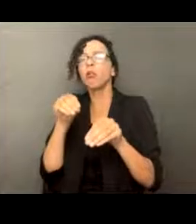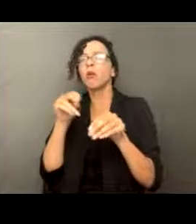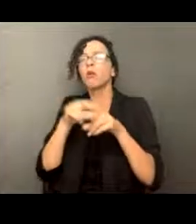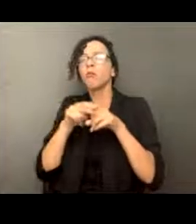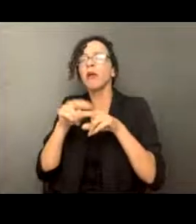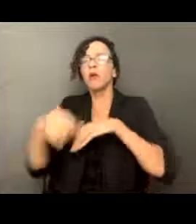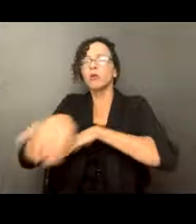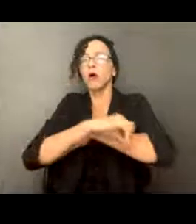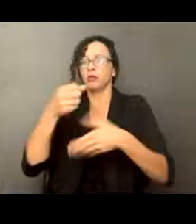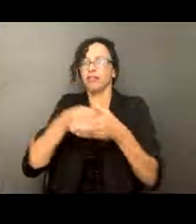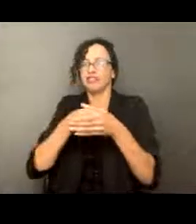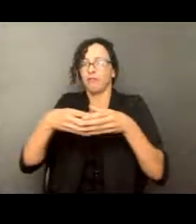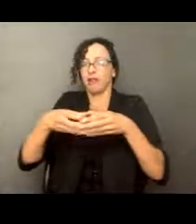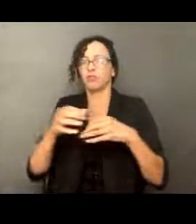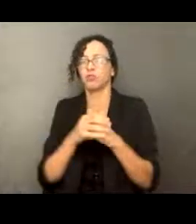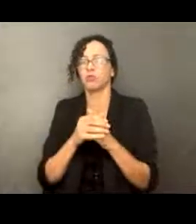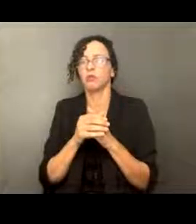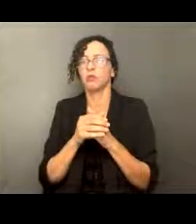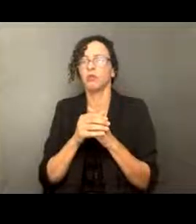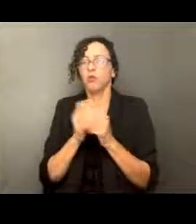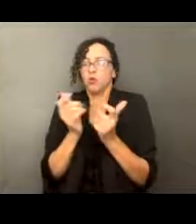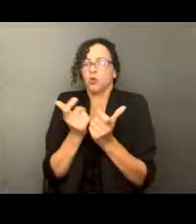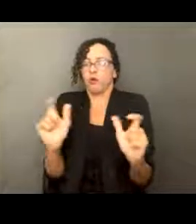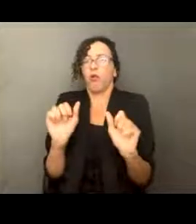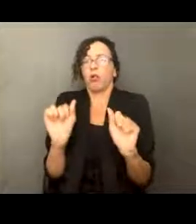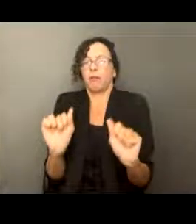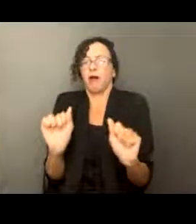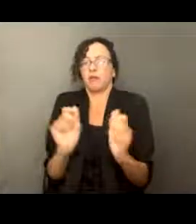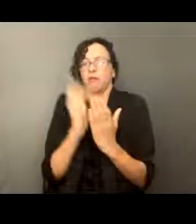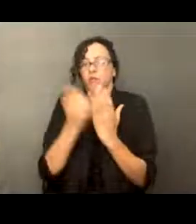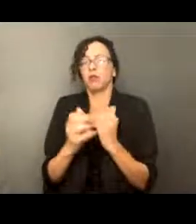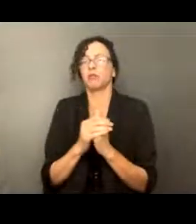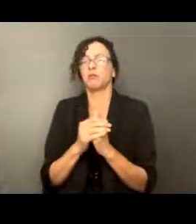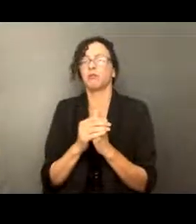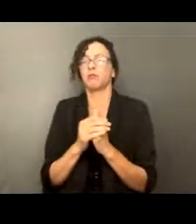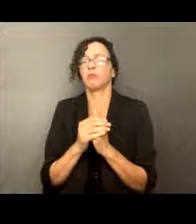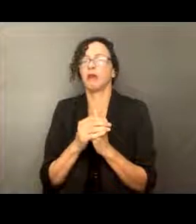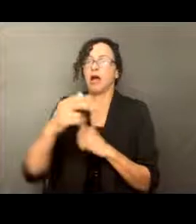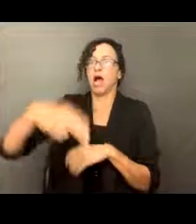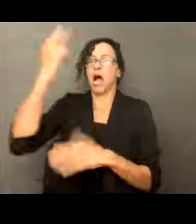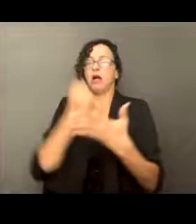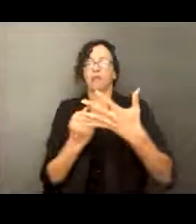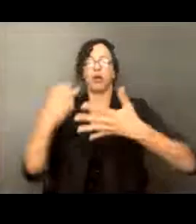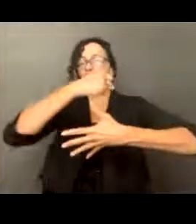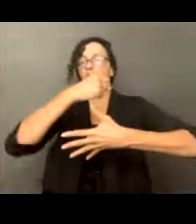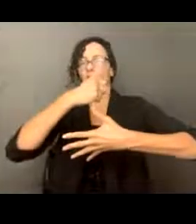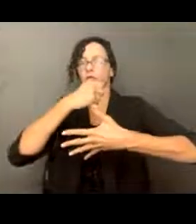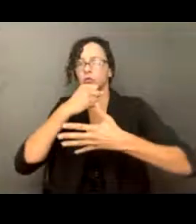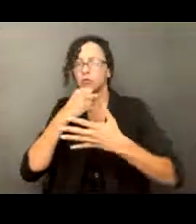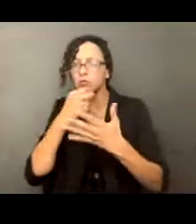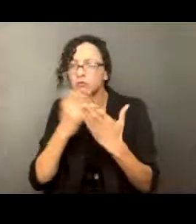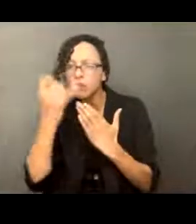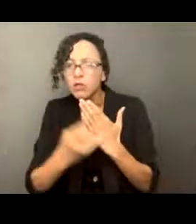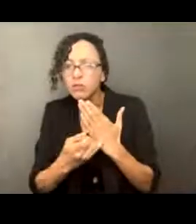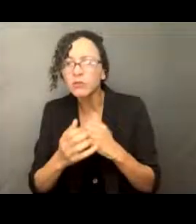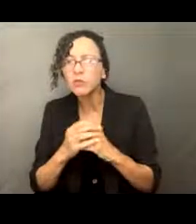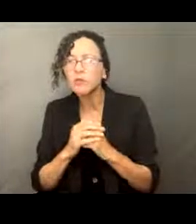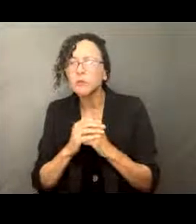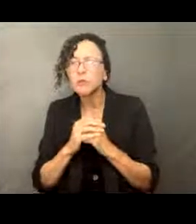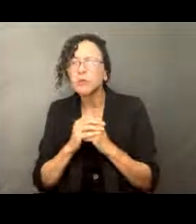railway capacity projects, high priority grade separation projects, and zero emission goods